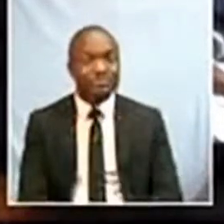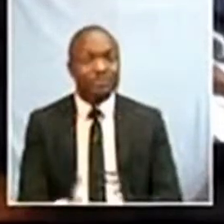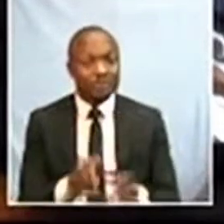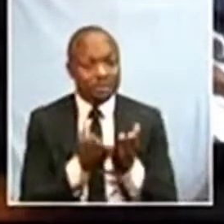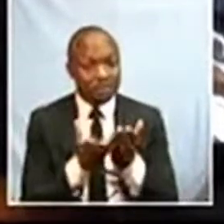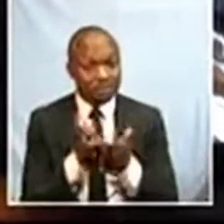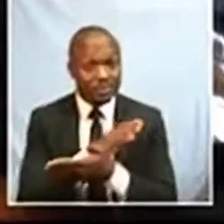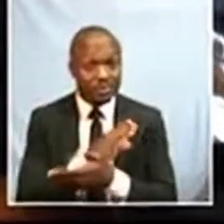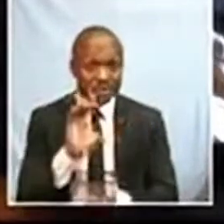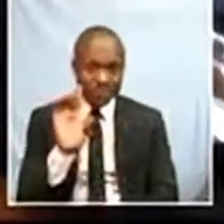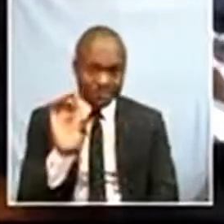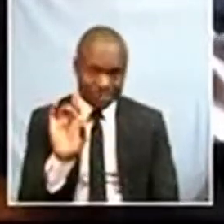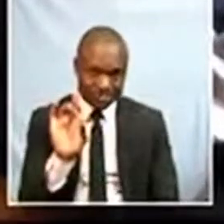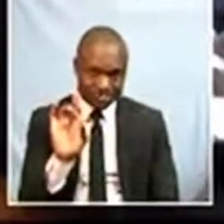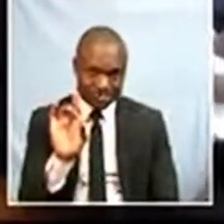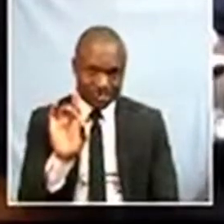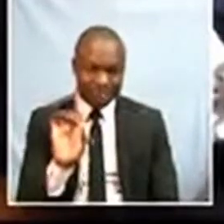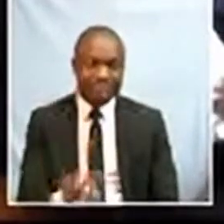page 8.